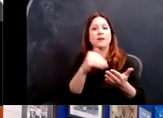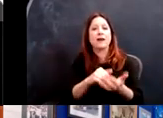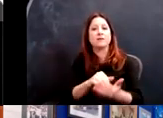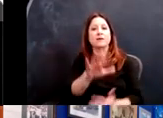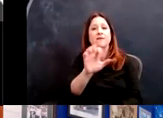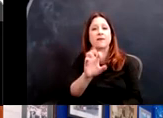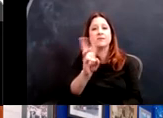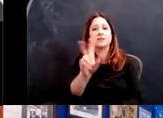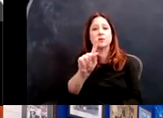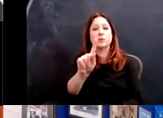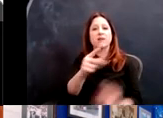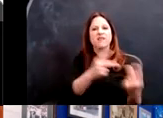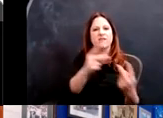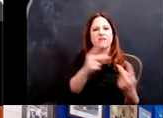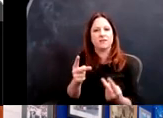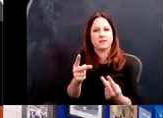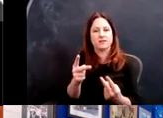14,561 visits by